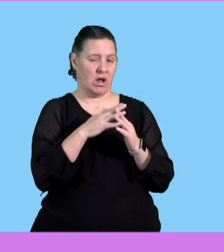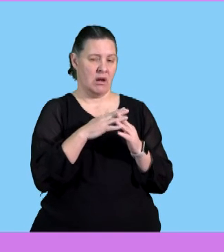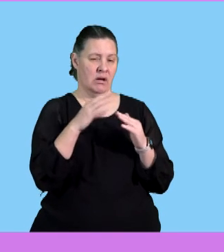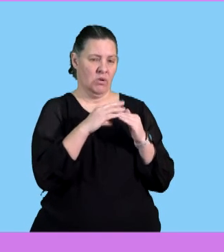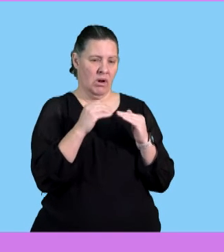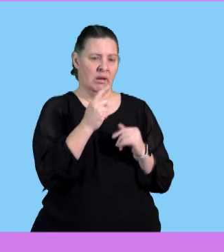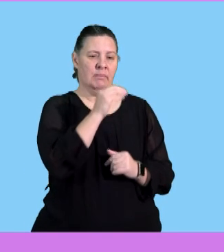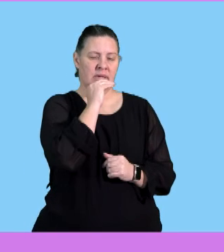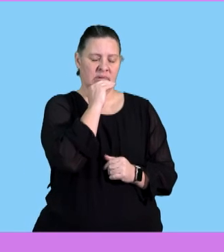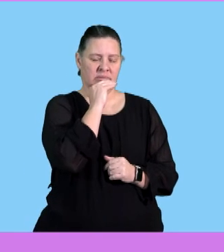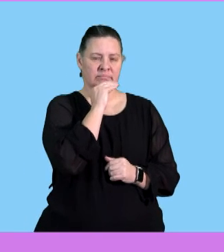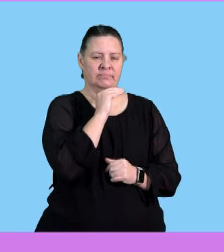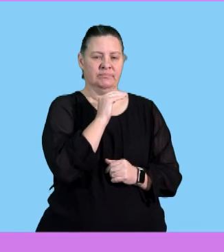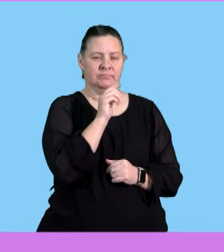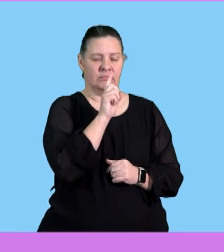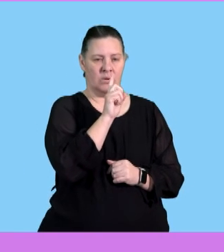so meaning